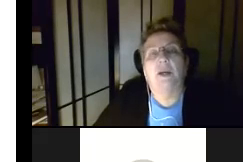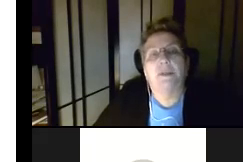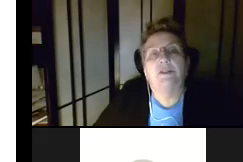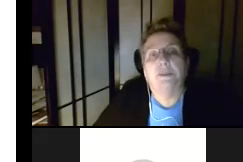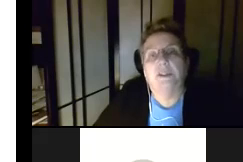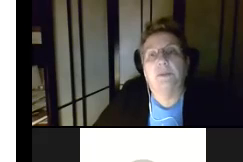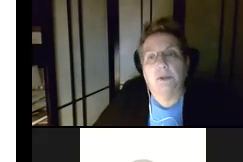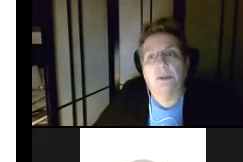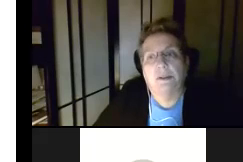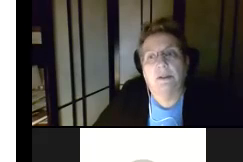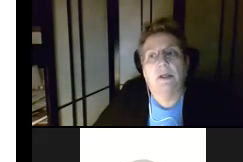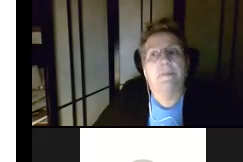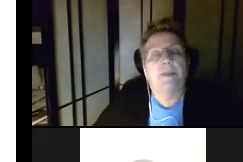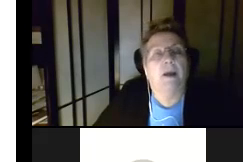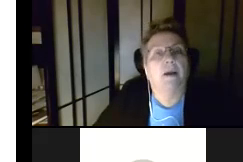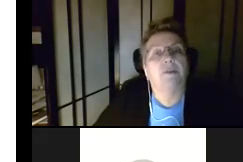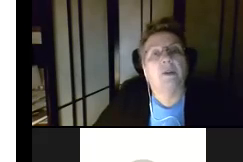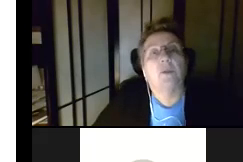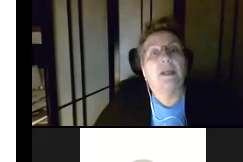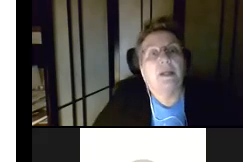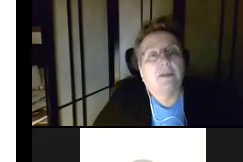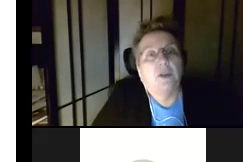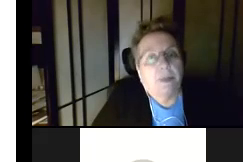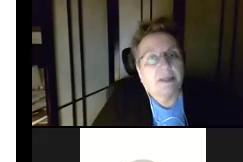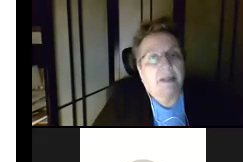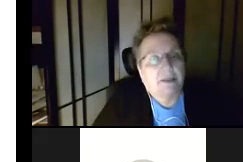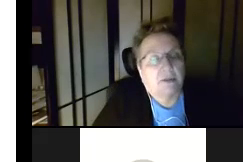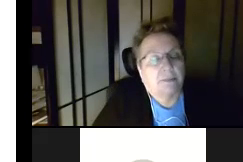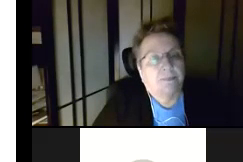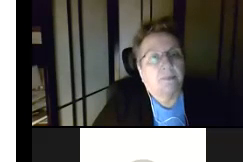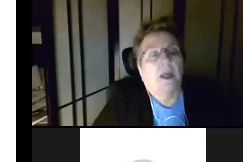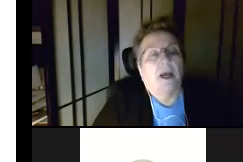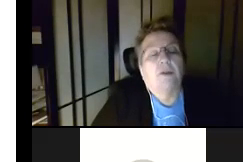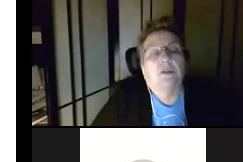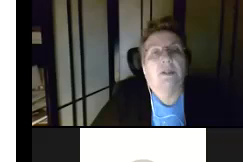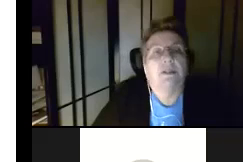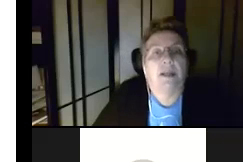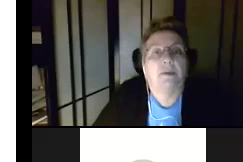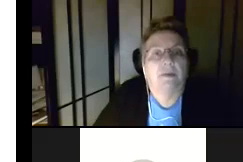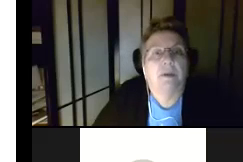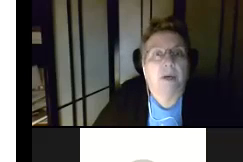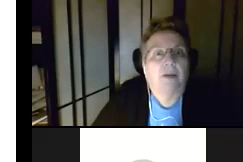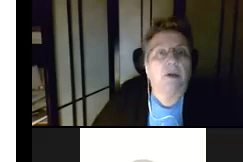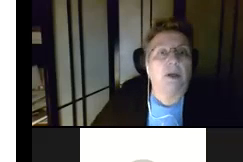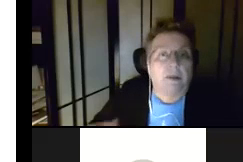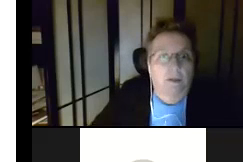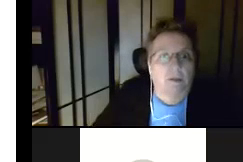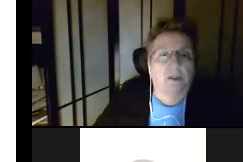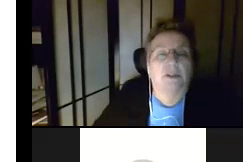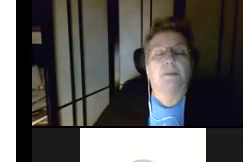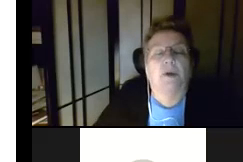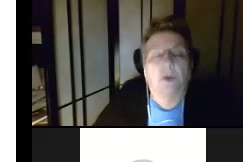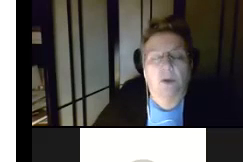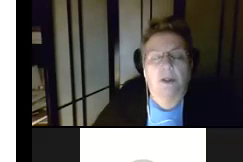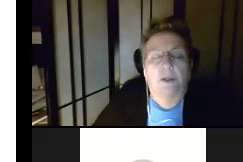entire picture visible to us, so that we can give you the best answer. I'll use the example of the mother